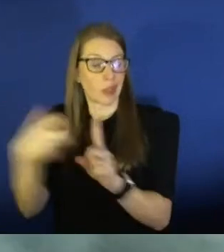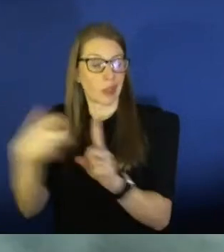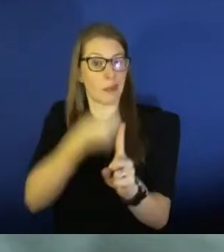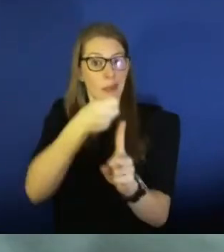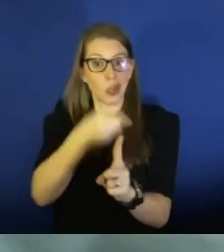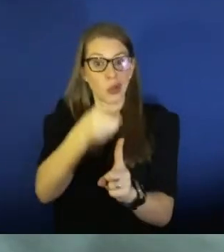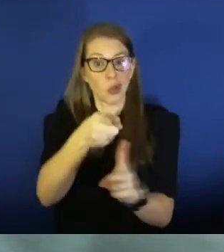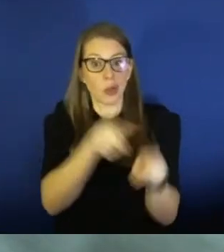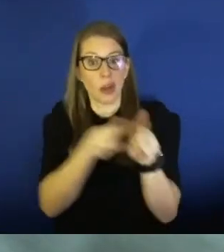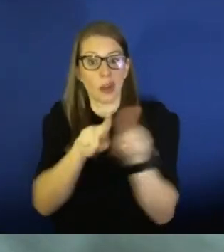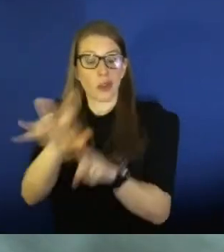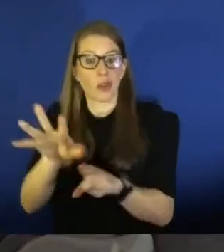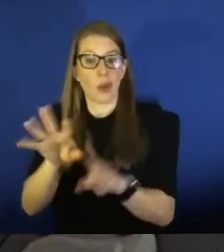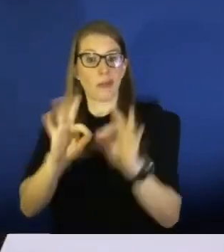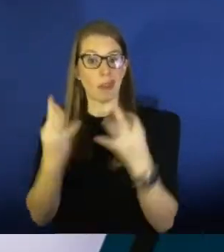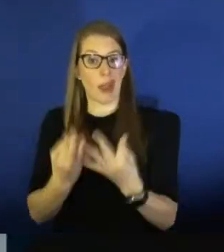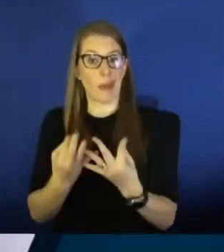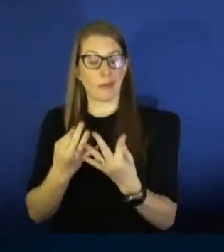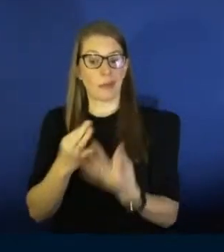family's summer vacation.